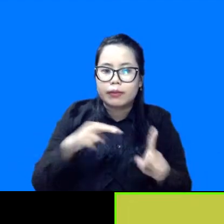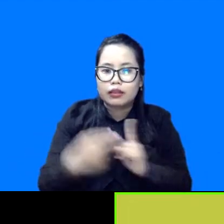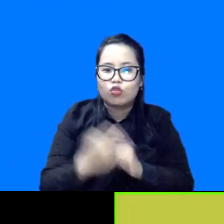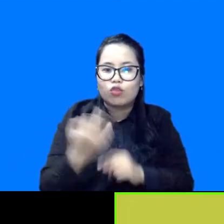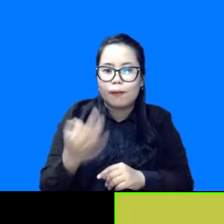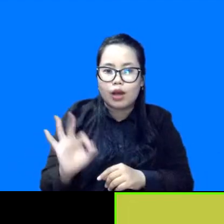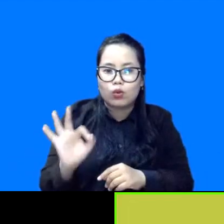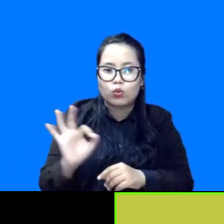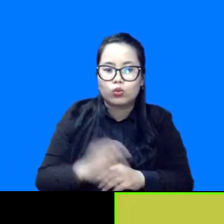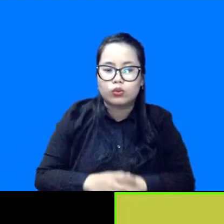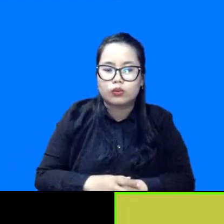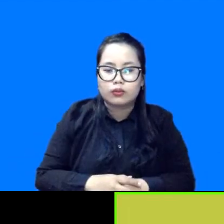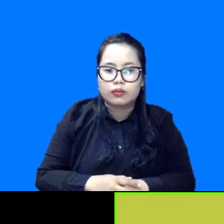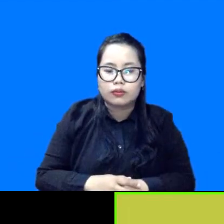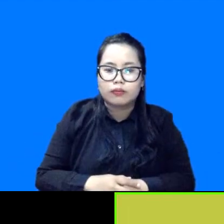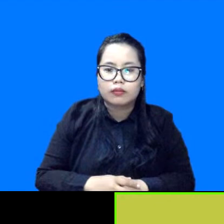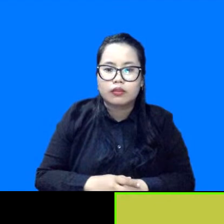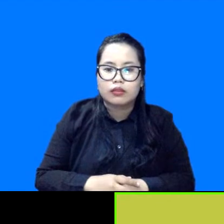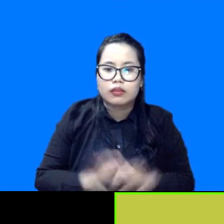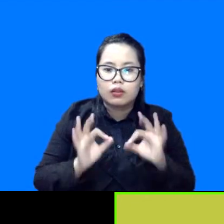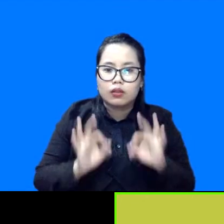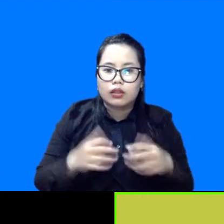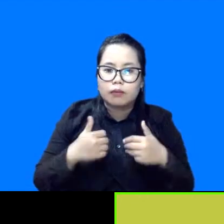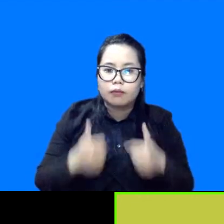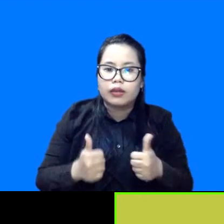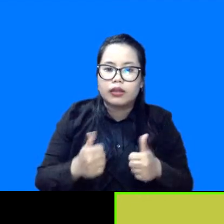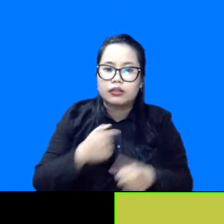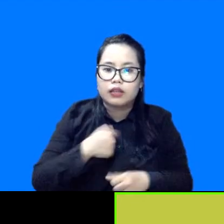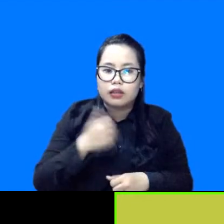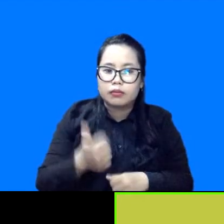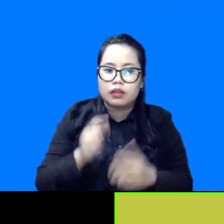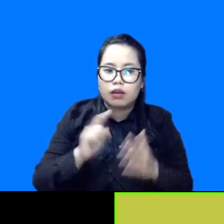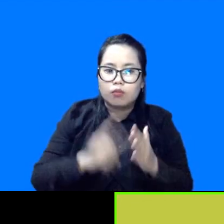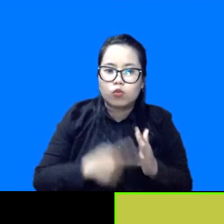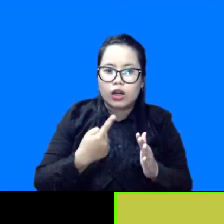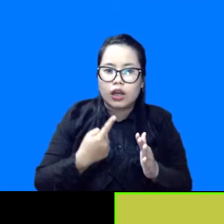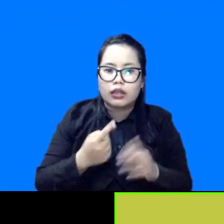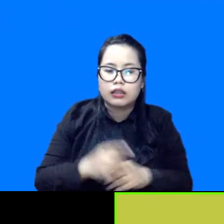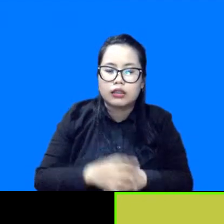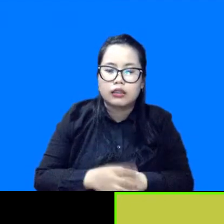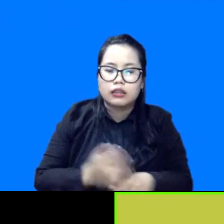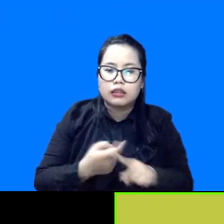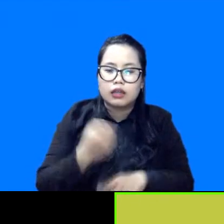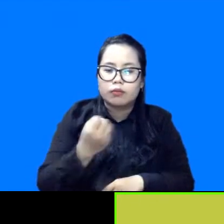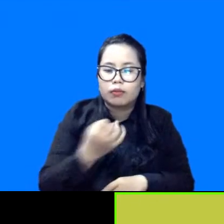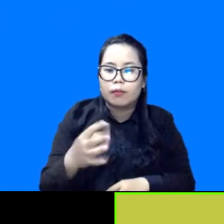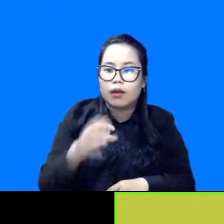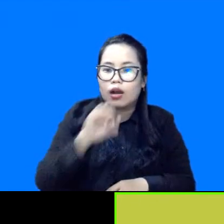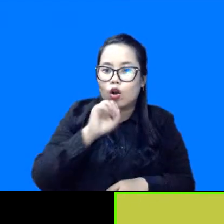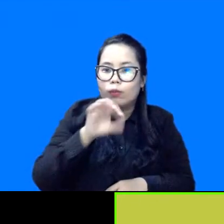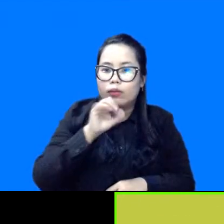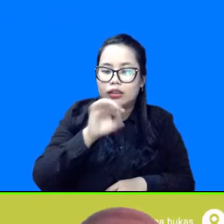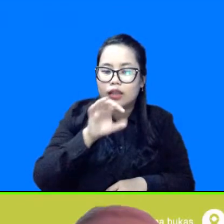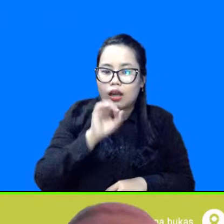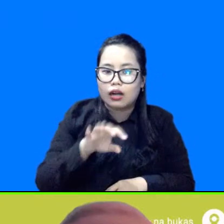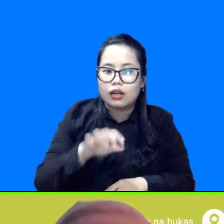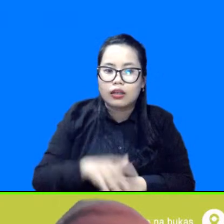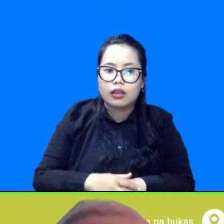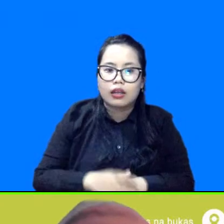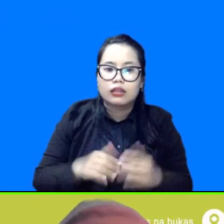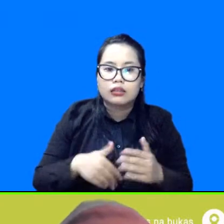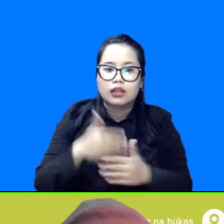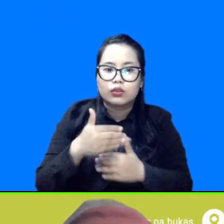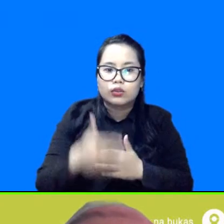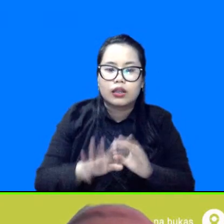Yeah. Maybe I can start, but some colleagues, Grita or Muna can pitch in later. In terms